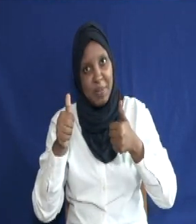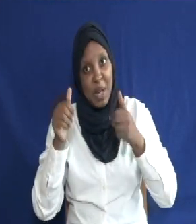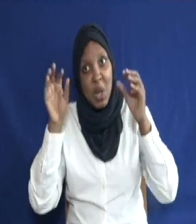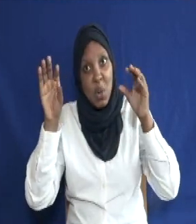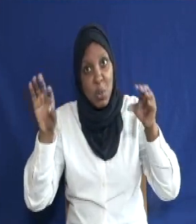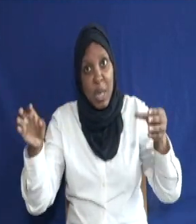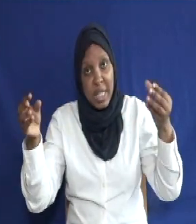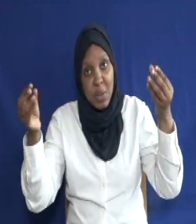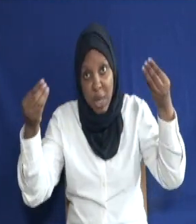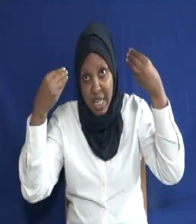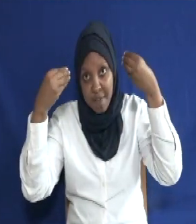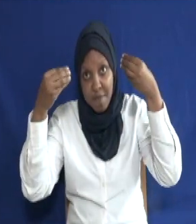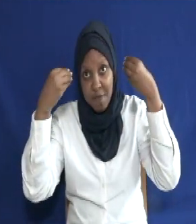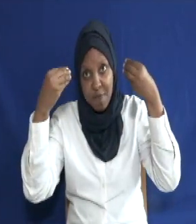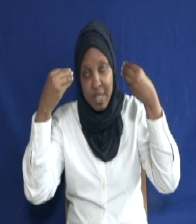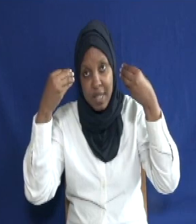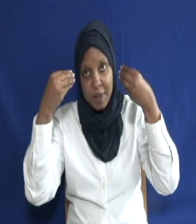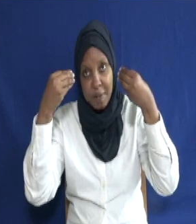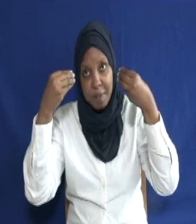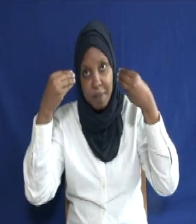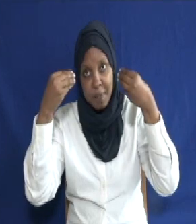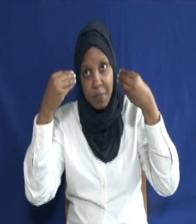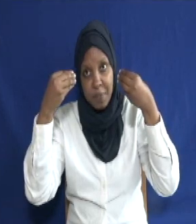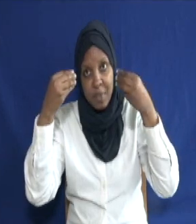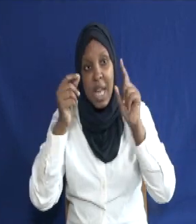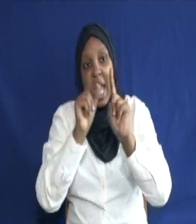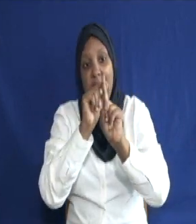exponential equation. Exponential